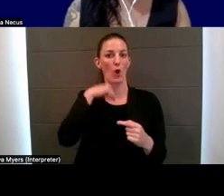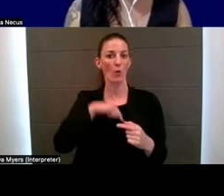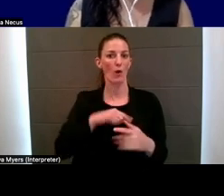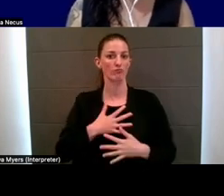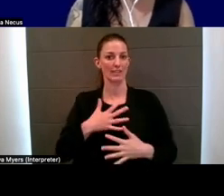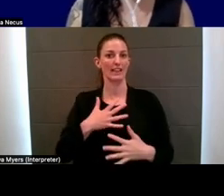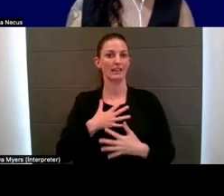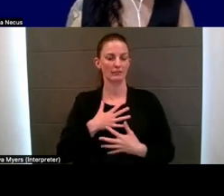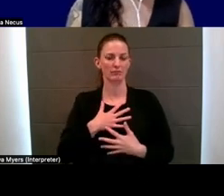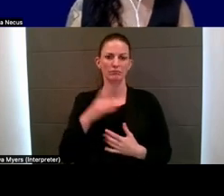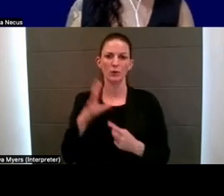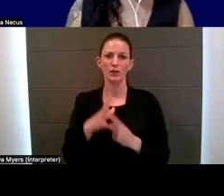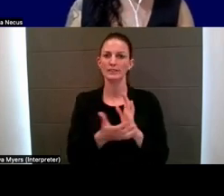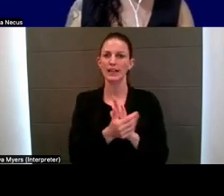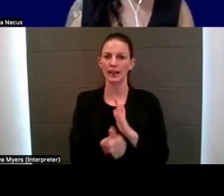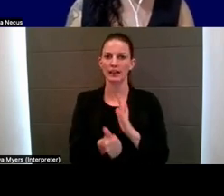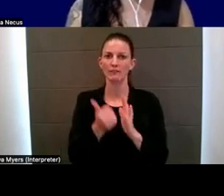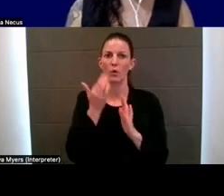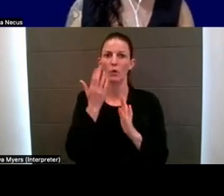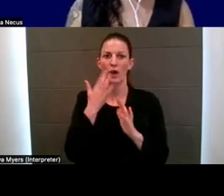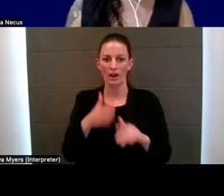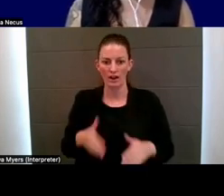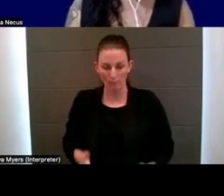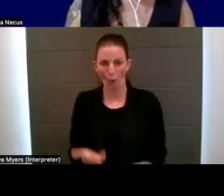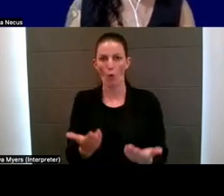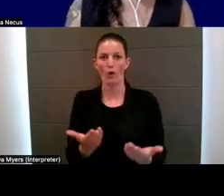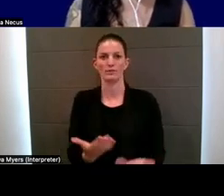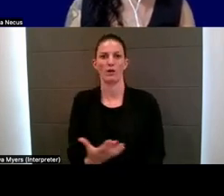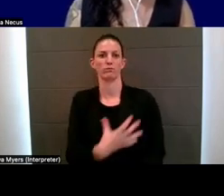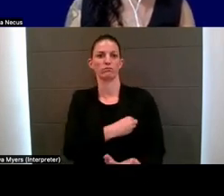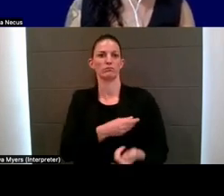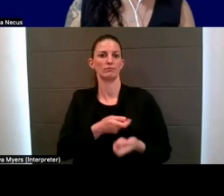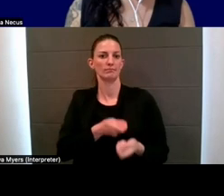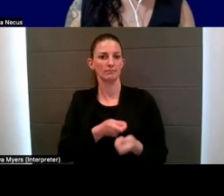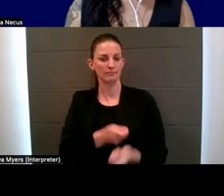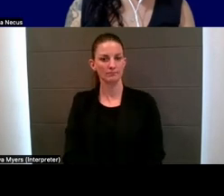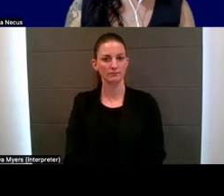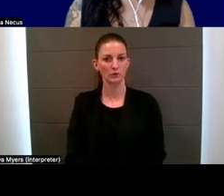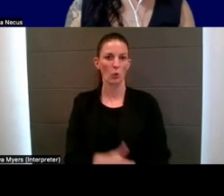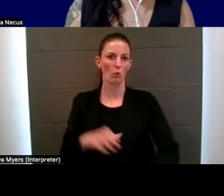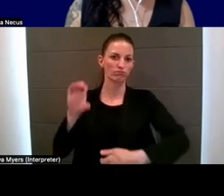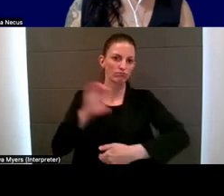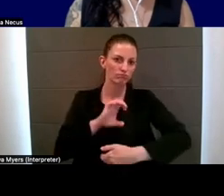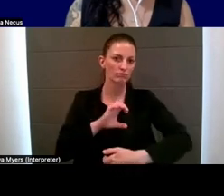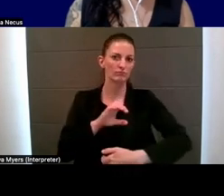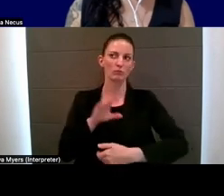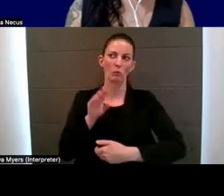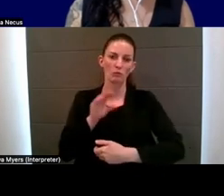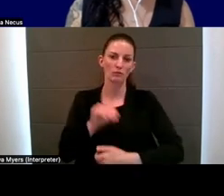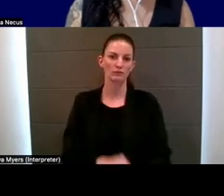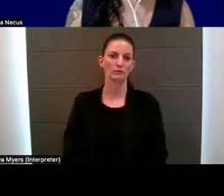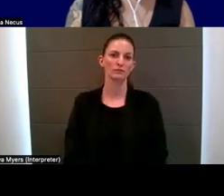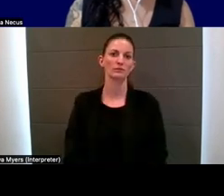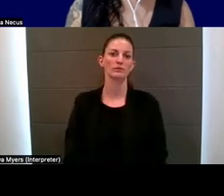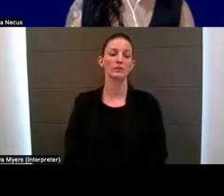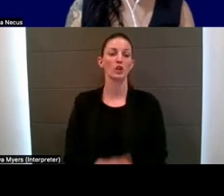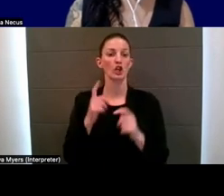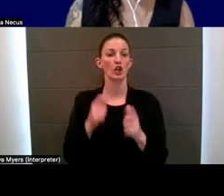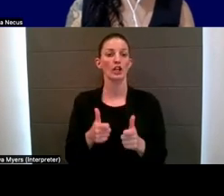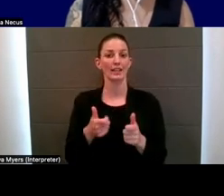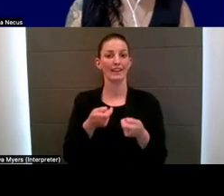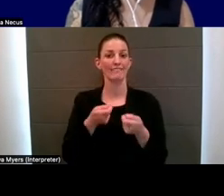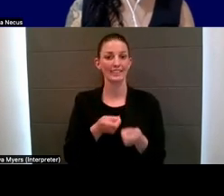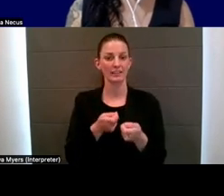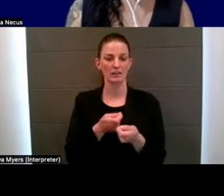an essential skill for early feeding. And for early feeding, 0 to 6 months, the focus is on milk